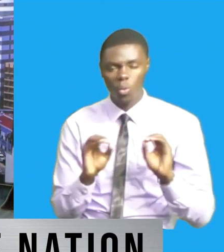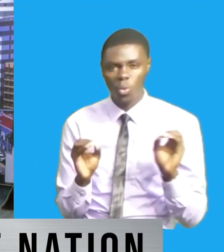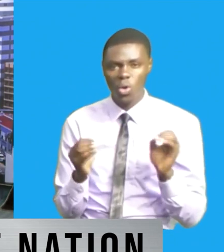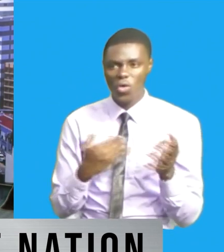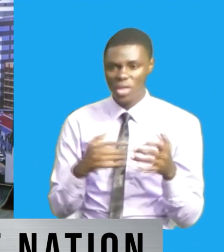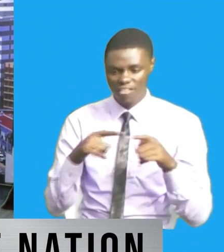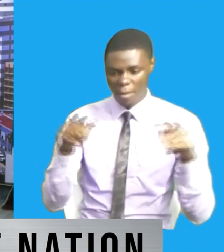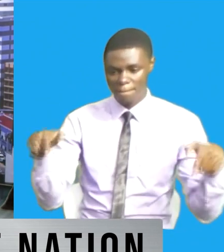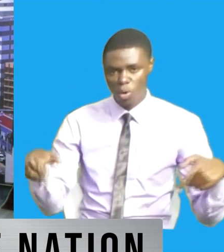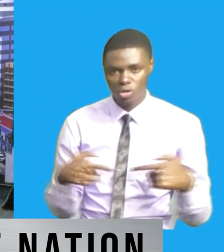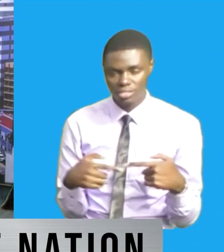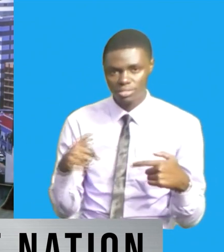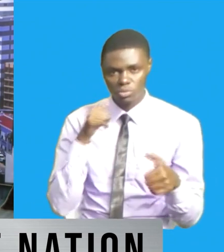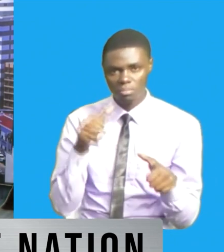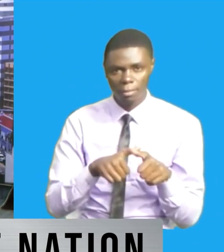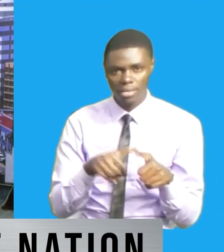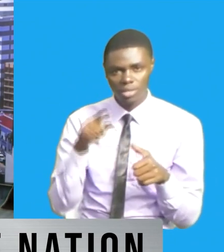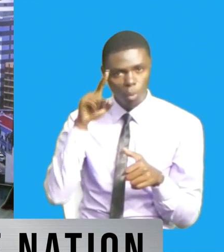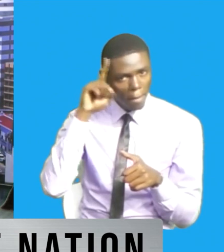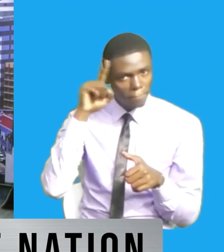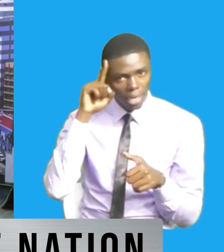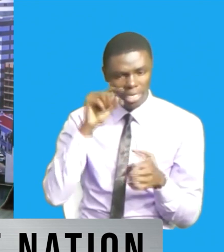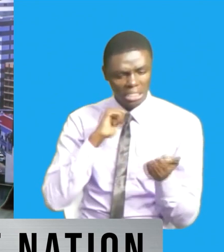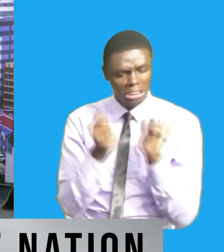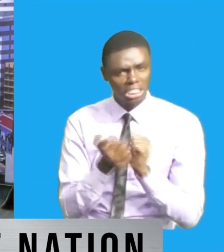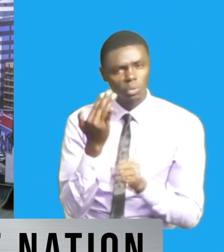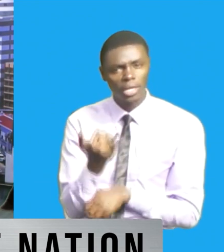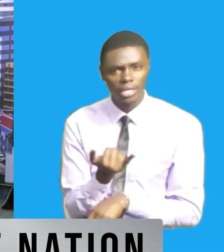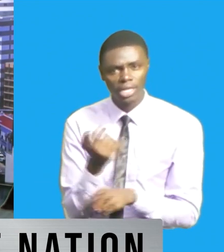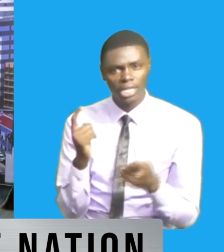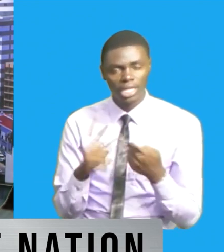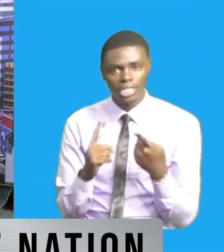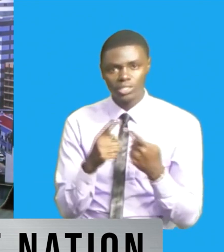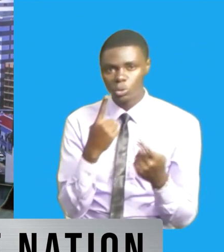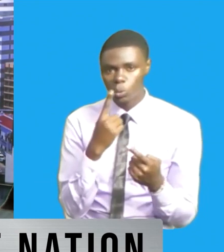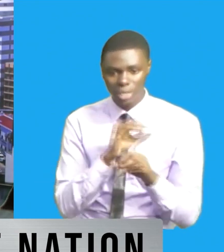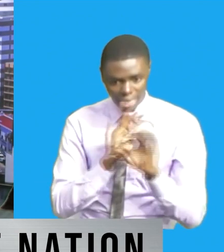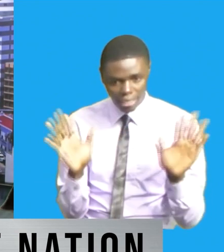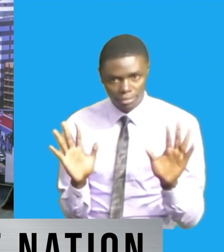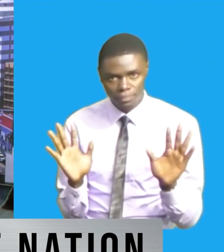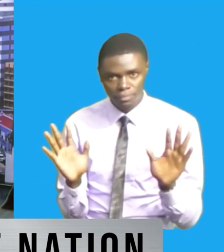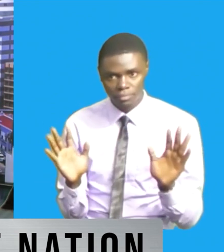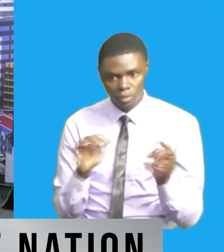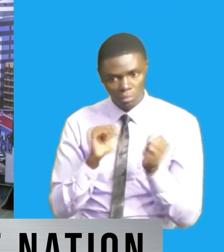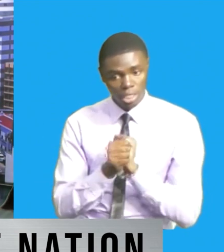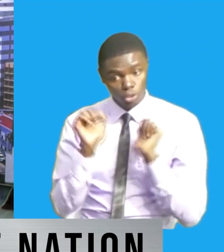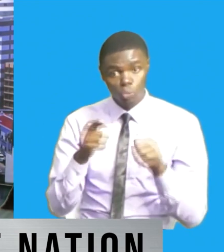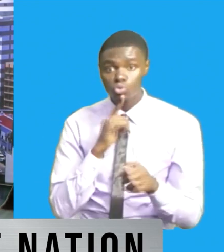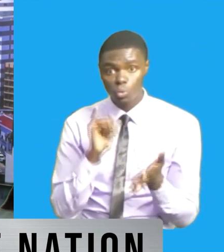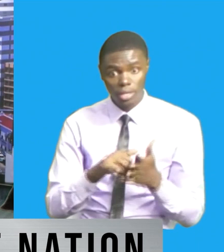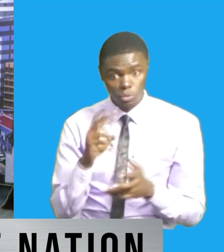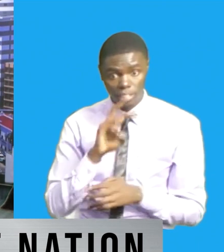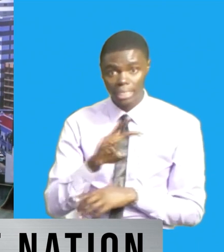zile mabox za ballot zilikuwa black. Right. Why did we change them to colorless? Why didn't we change them so that you can see the ballot